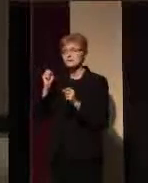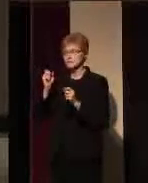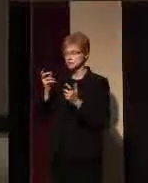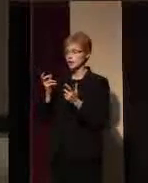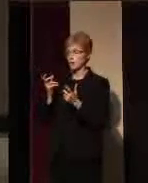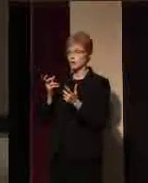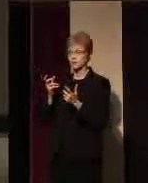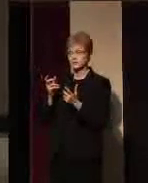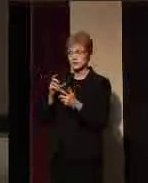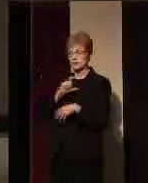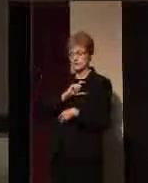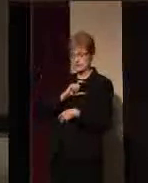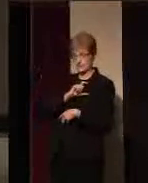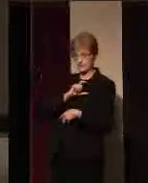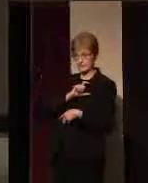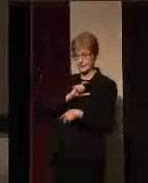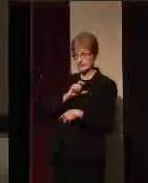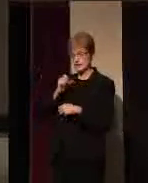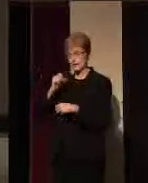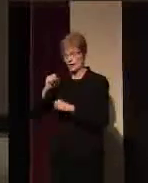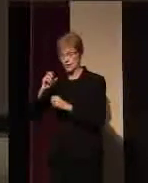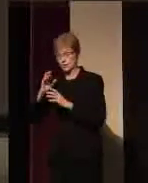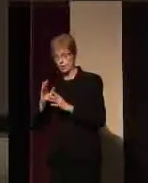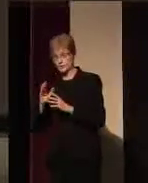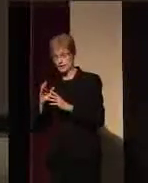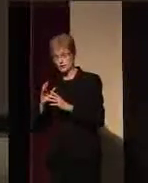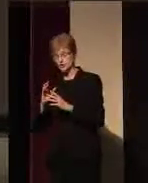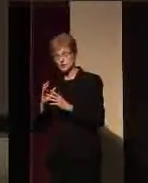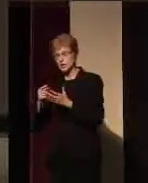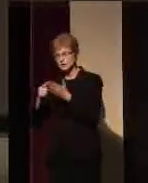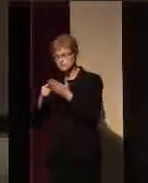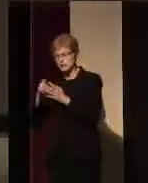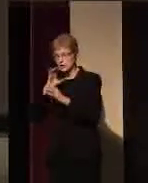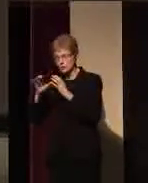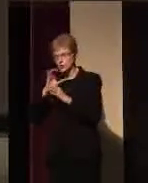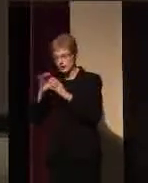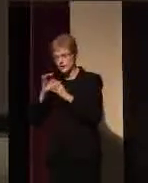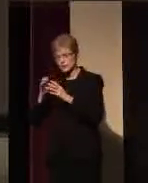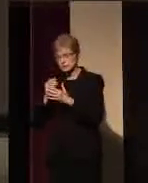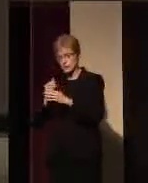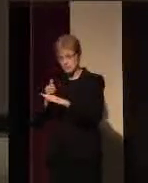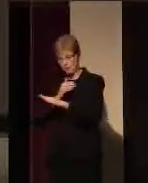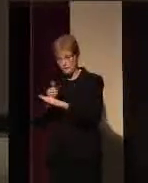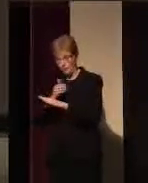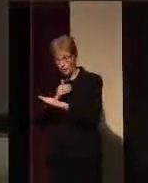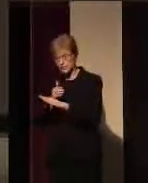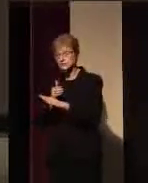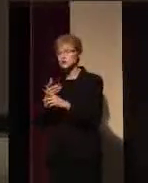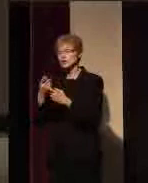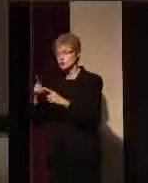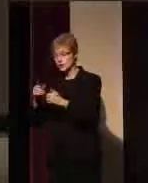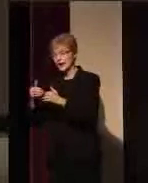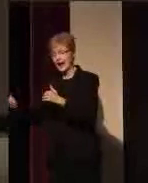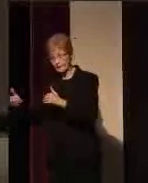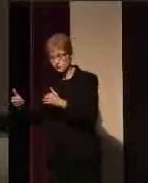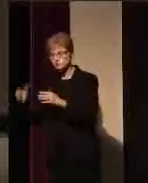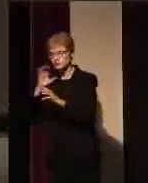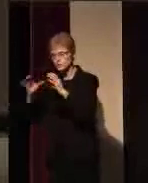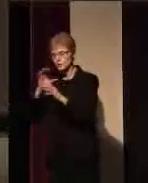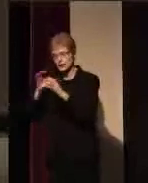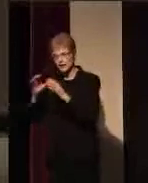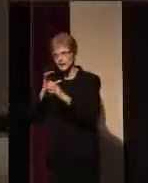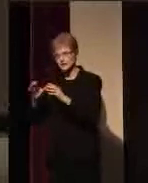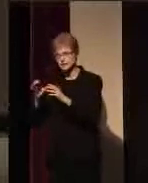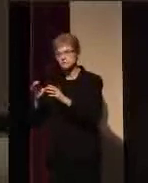communication between the police and the protesters leading up to the event, during the event, and after the event that made that a very